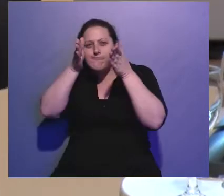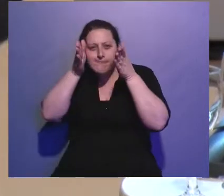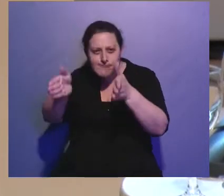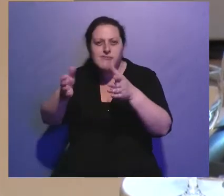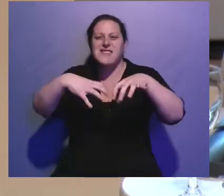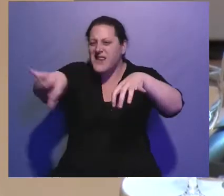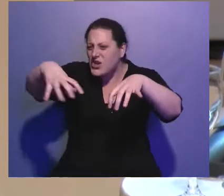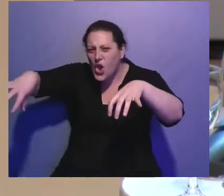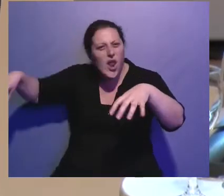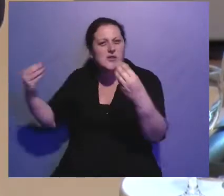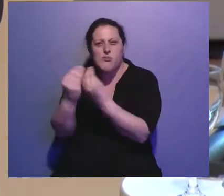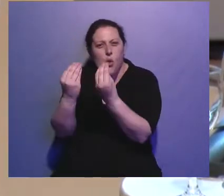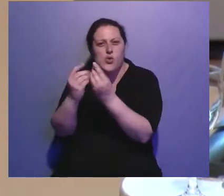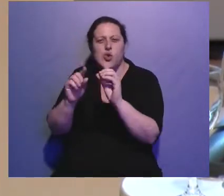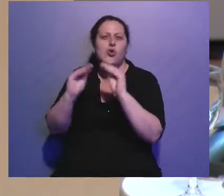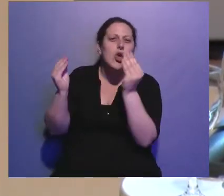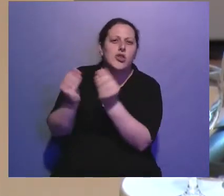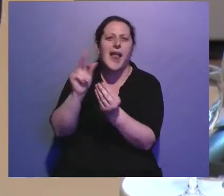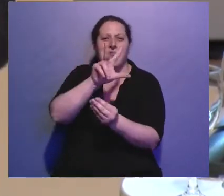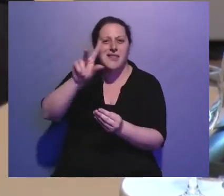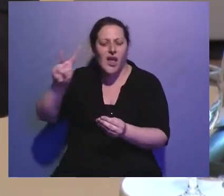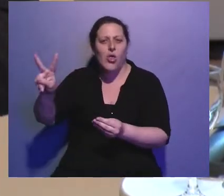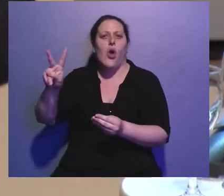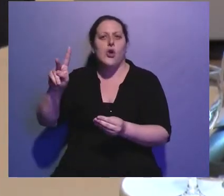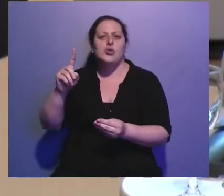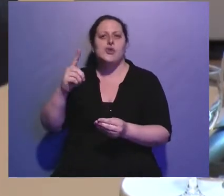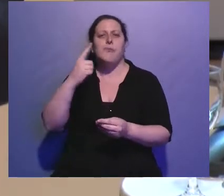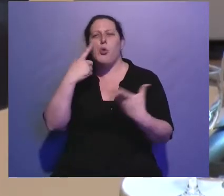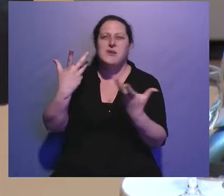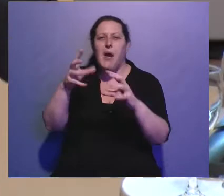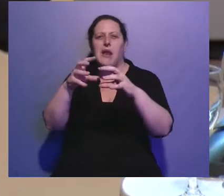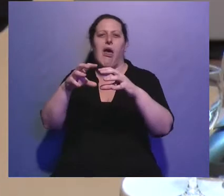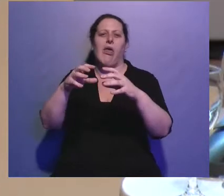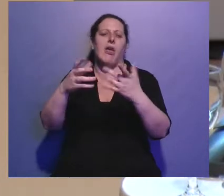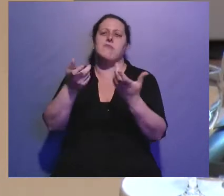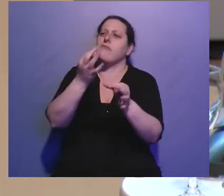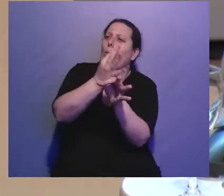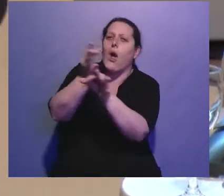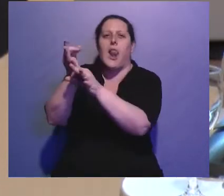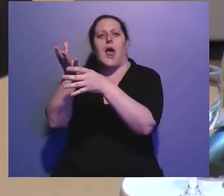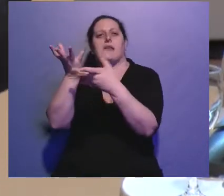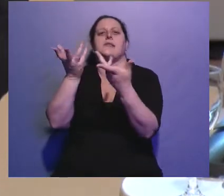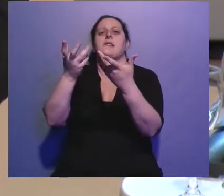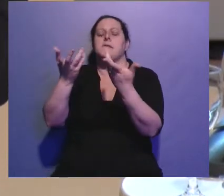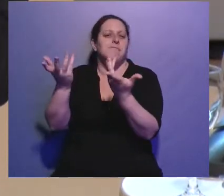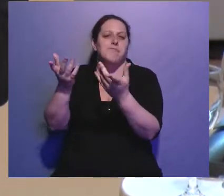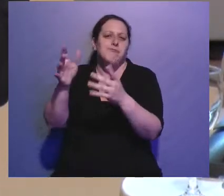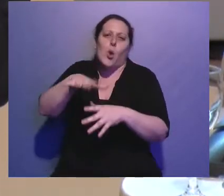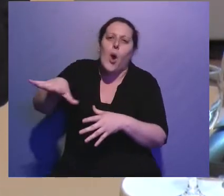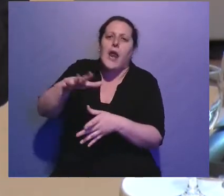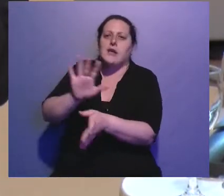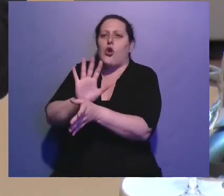specific offices in many sectors of the 32 prefectures,